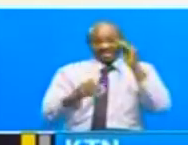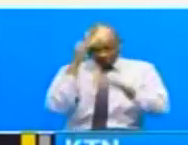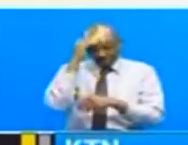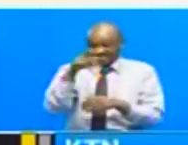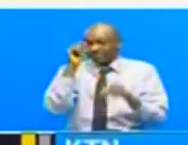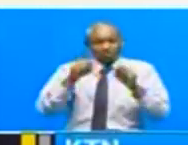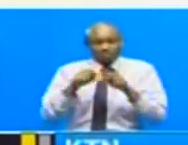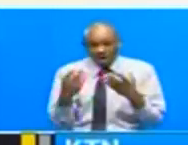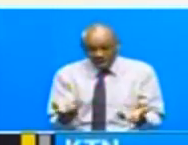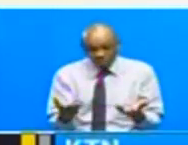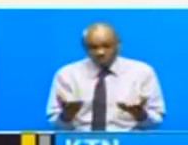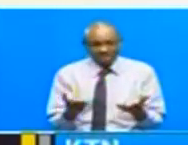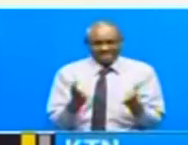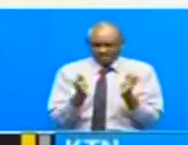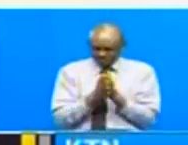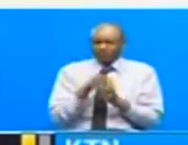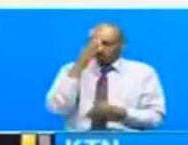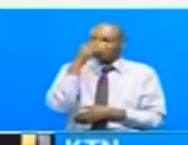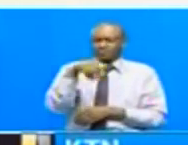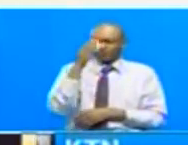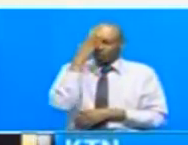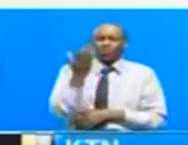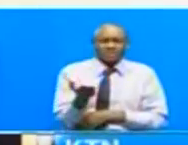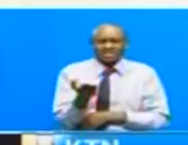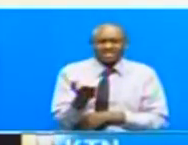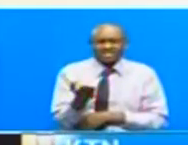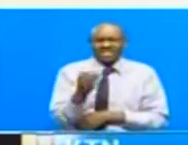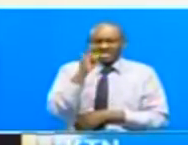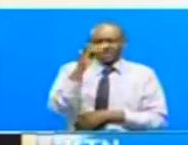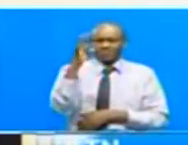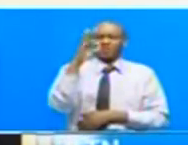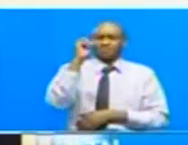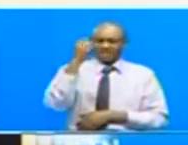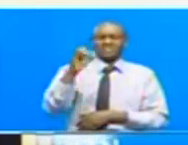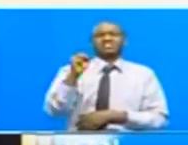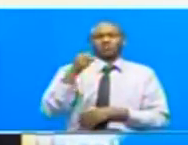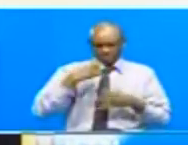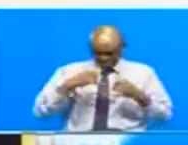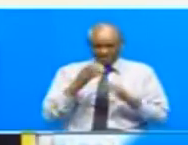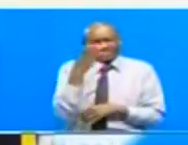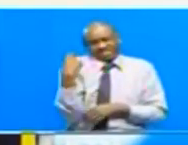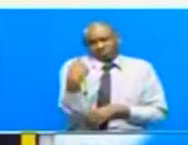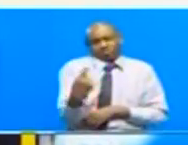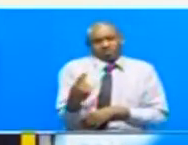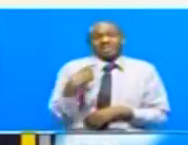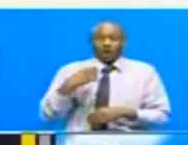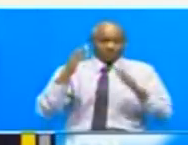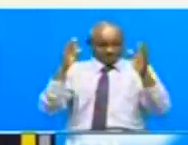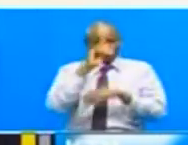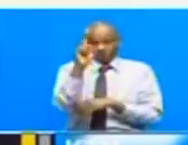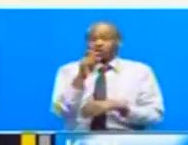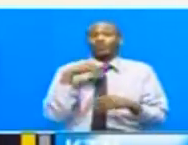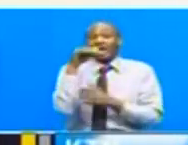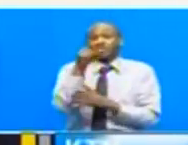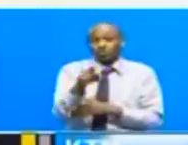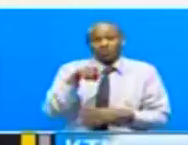is that possible, especially considering that IFMIS was recently implemented, let's go to our big queue. Our question